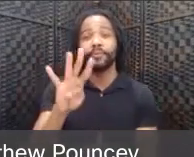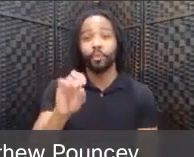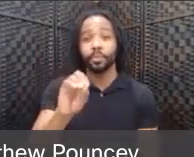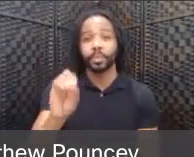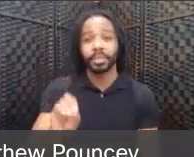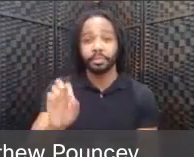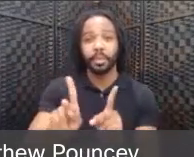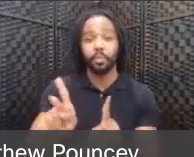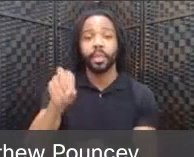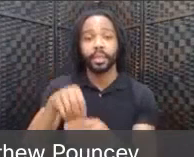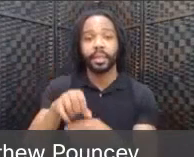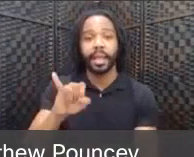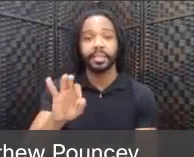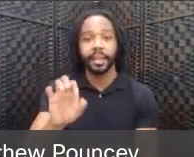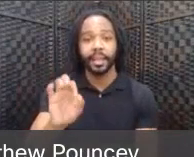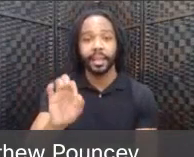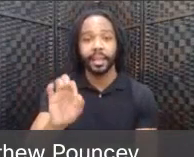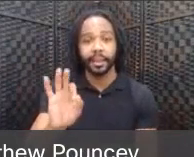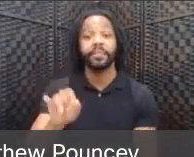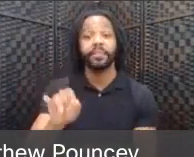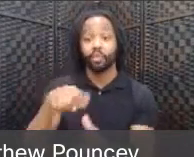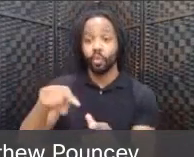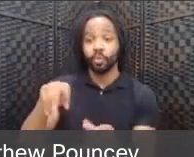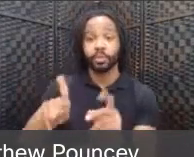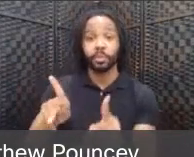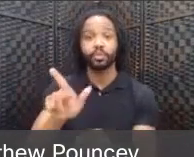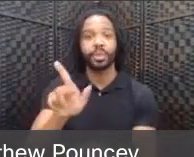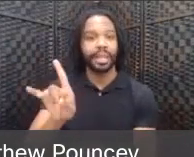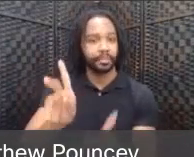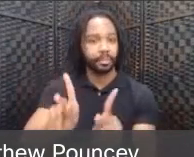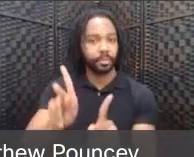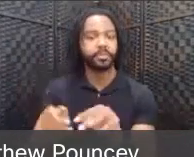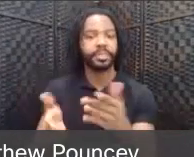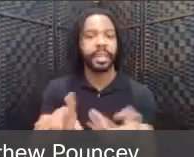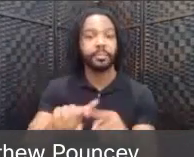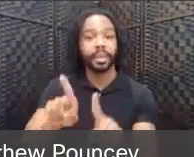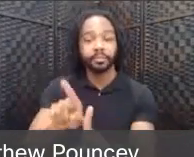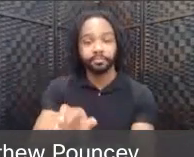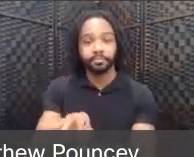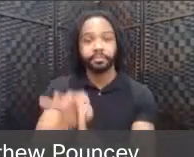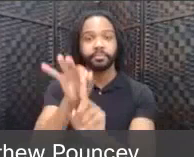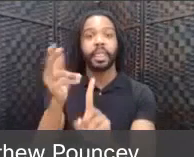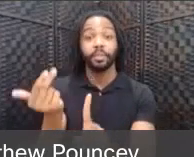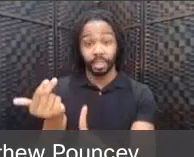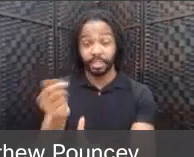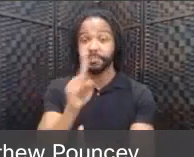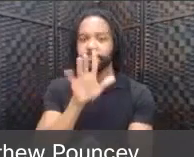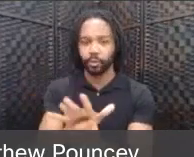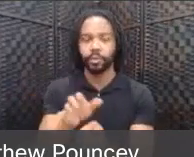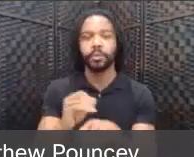ICFs. Of these people, 28 have died. However, there are only 13 that had confirmed COVID